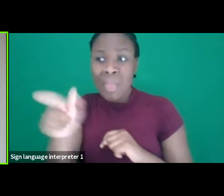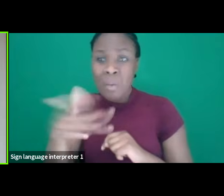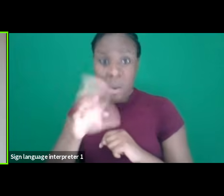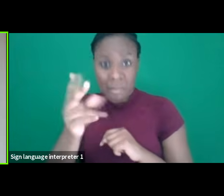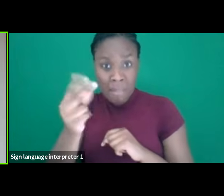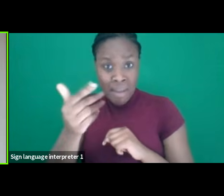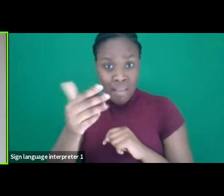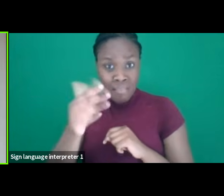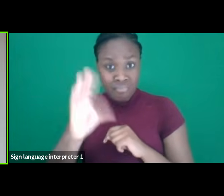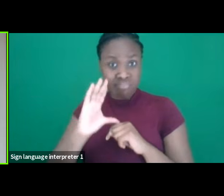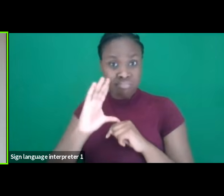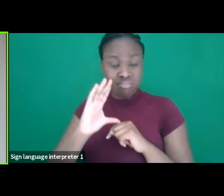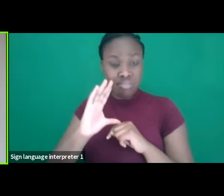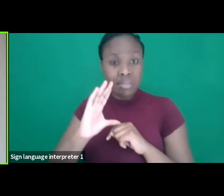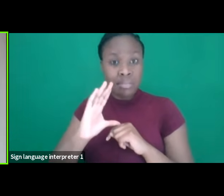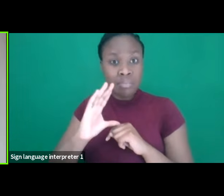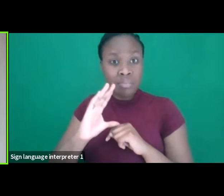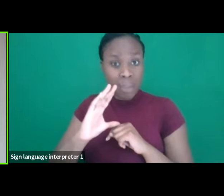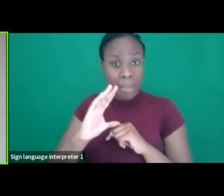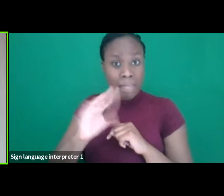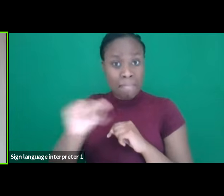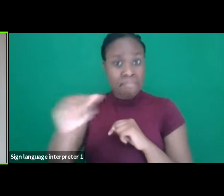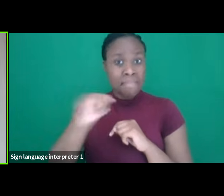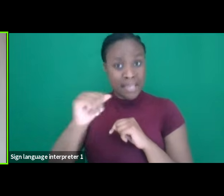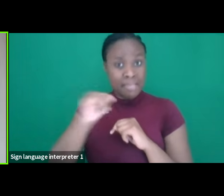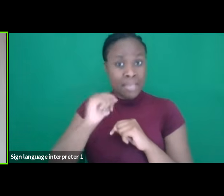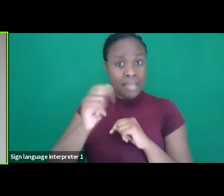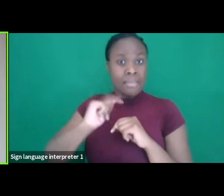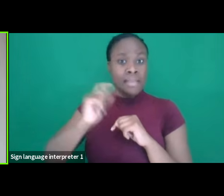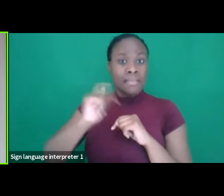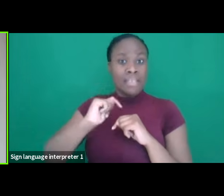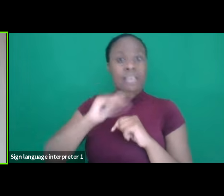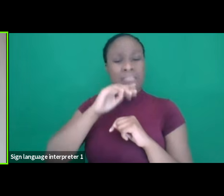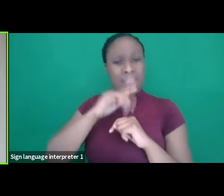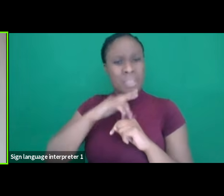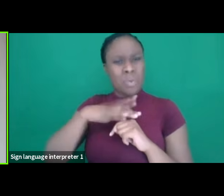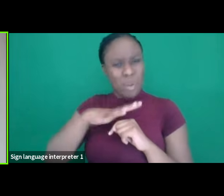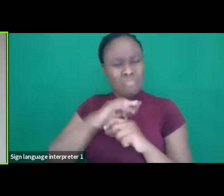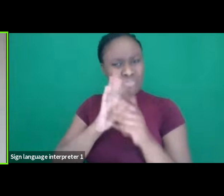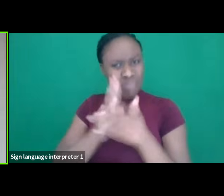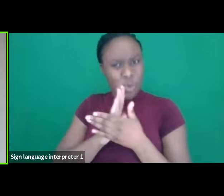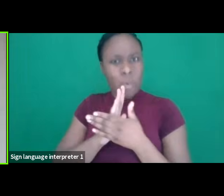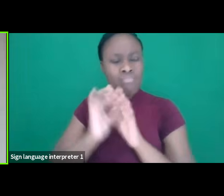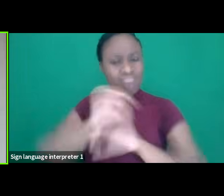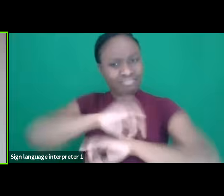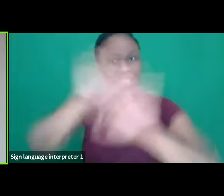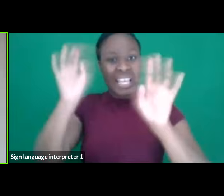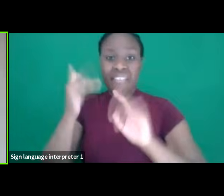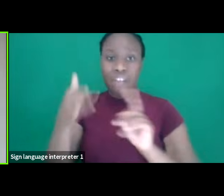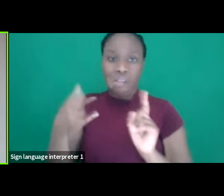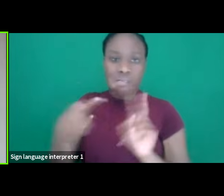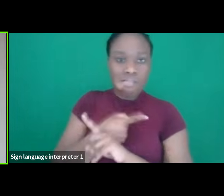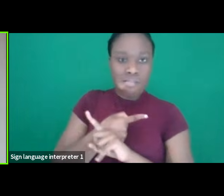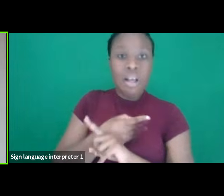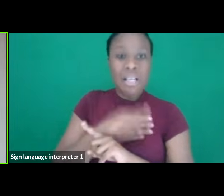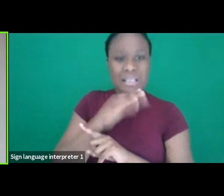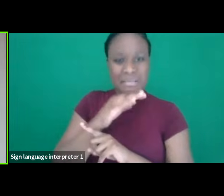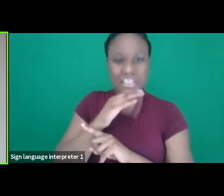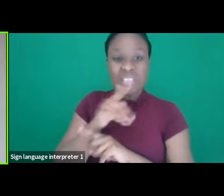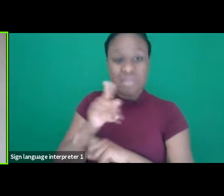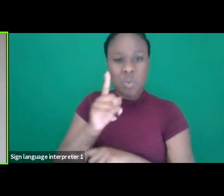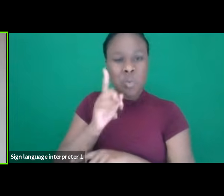to provide clarity where it's needed. And if you don't comply, we will make it difficult for